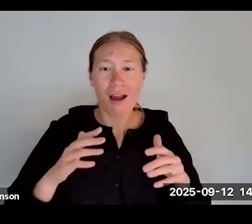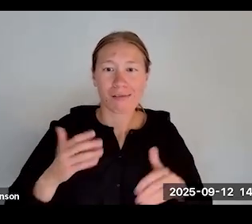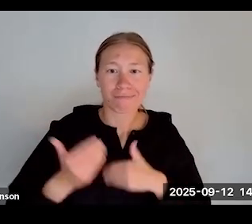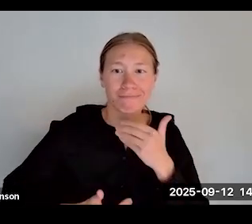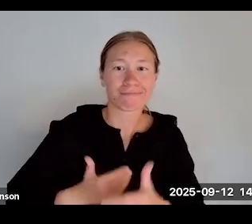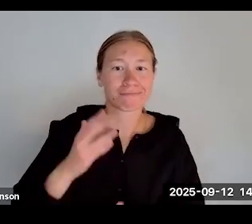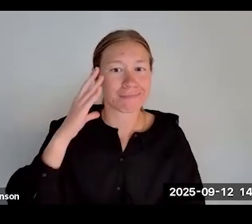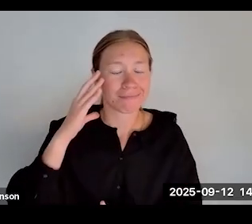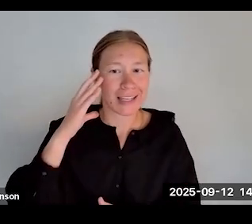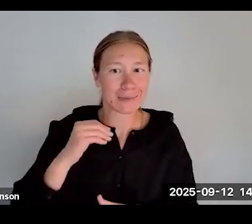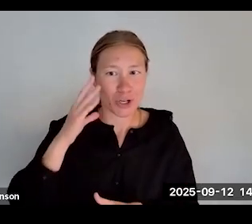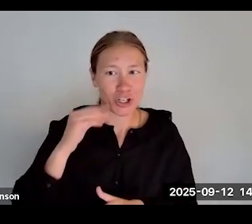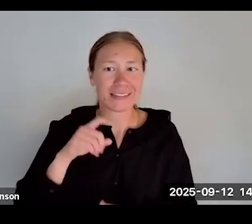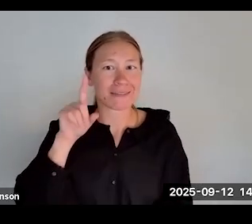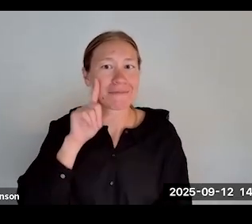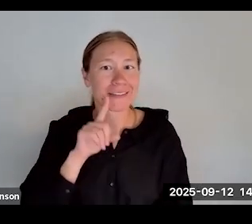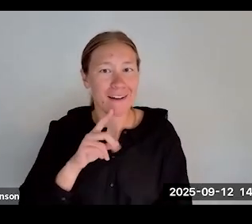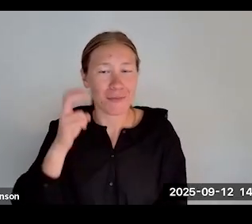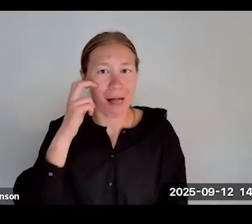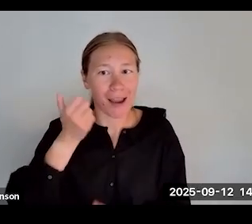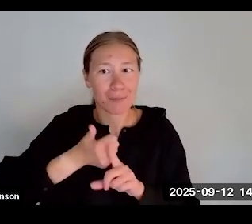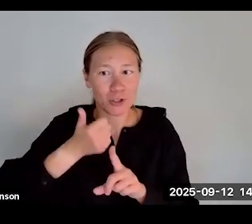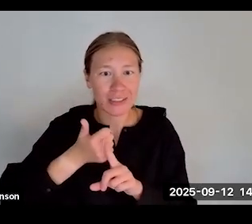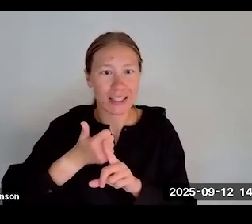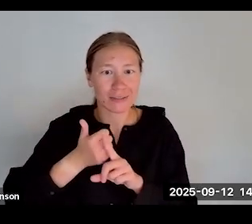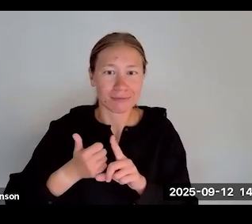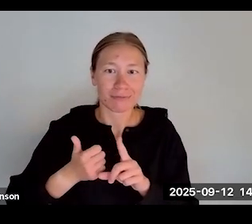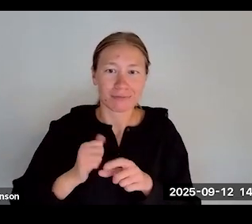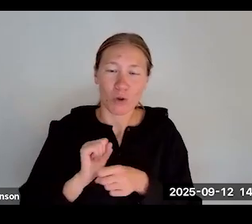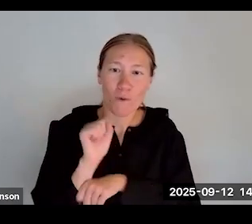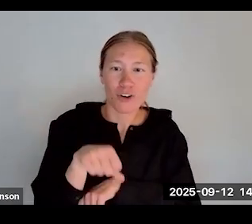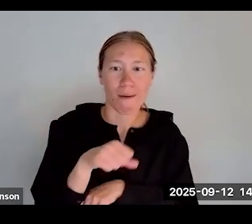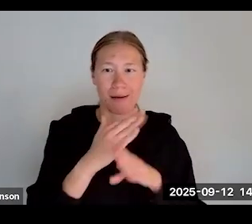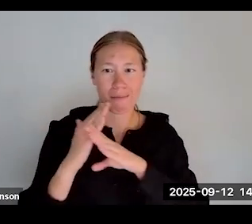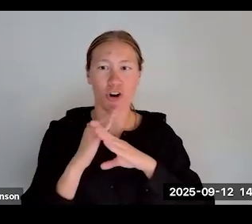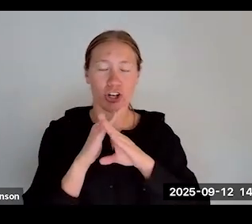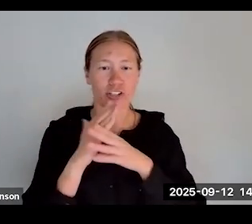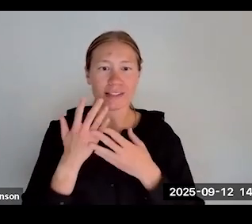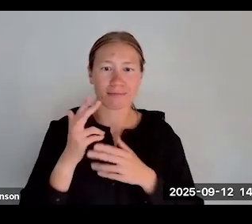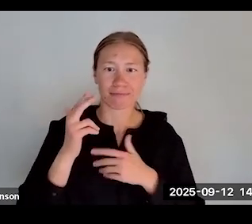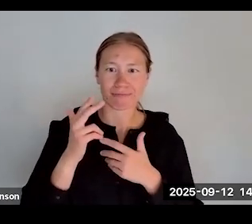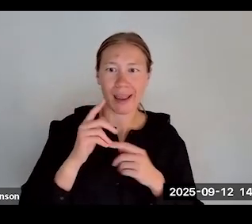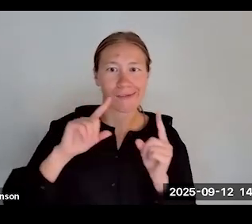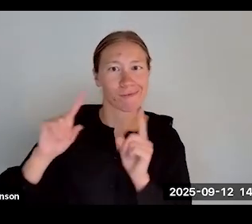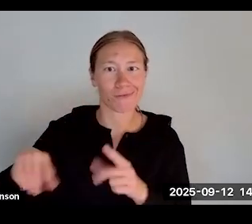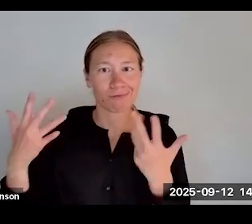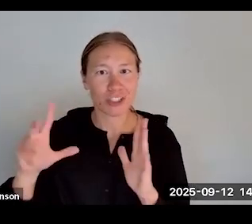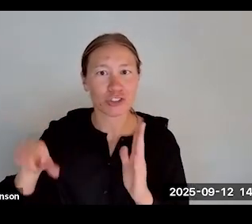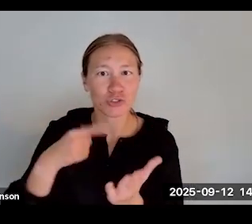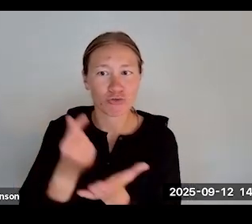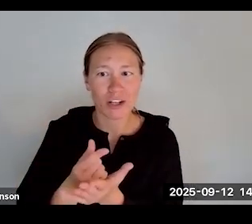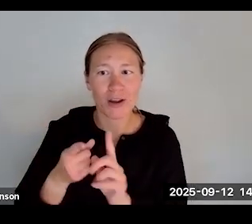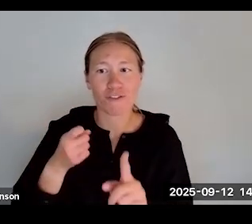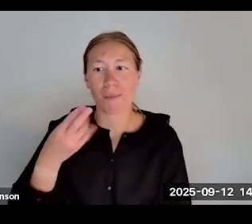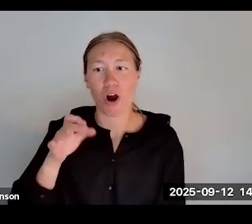advocacy for disability rights and her determination to build a more inclusive world. It's a fantastic read. Haben is a